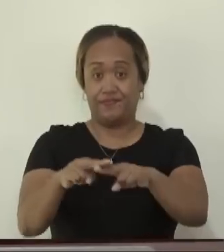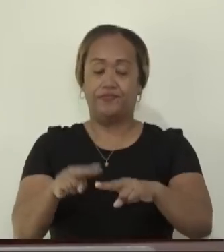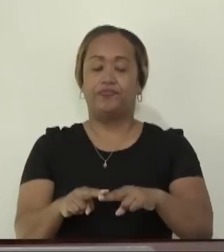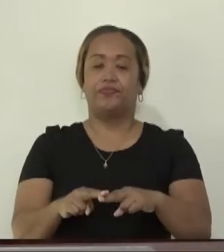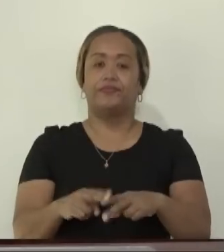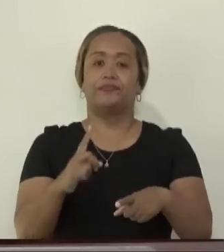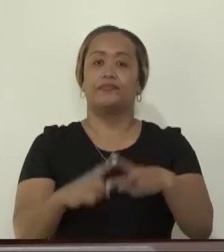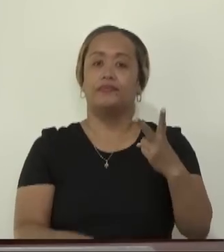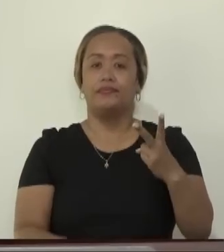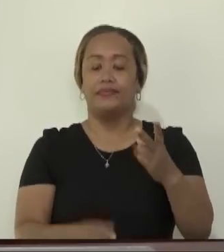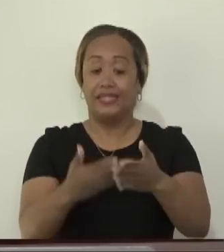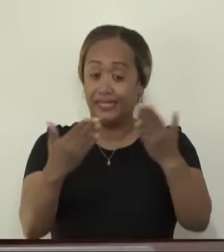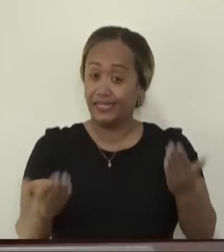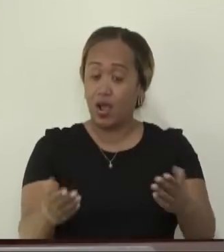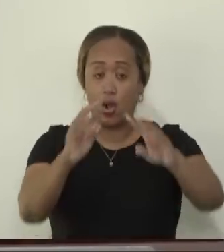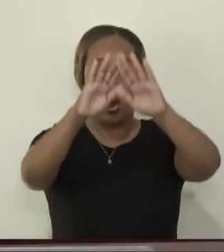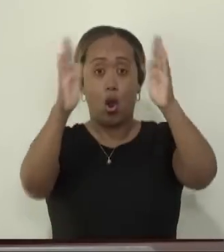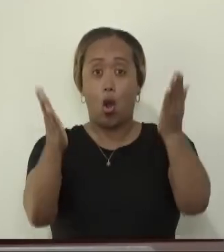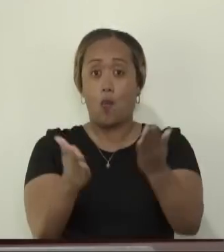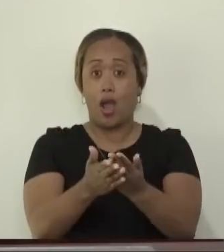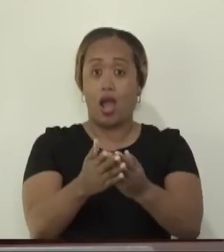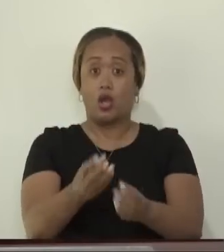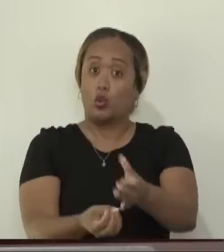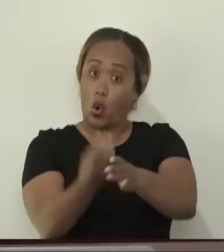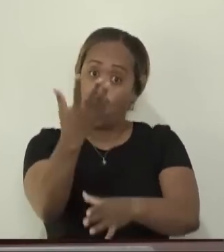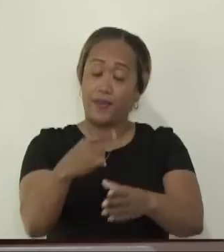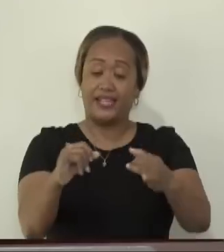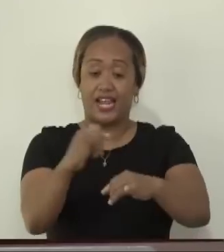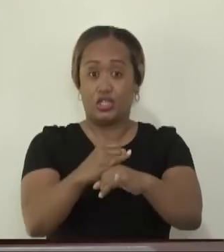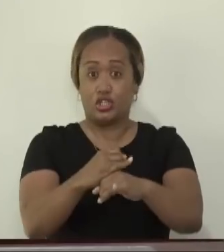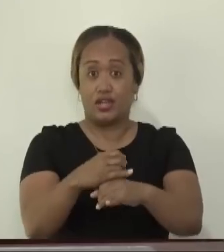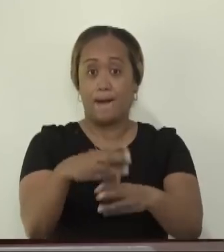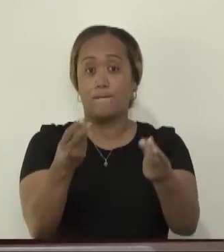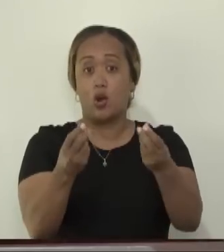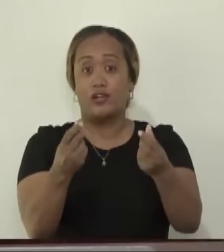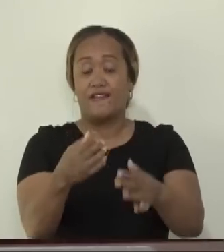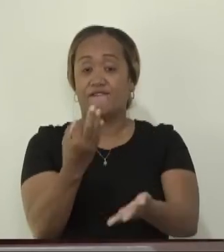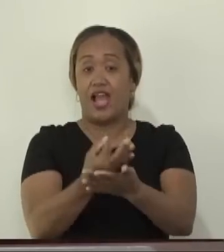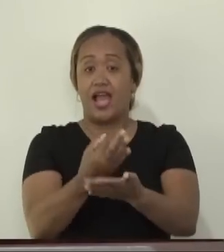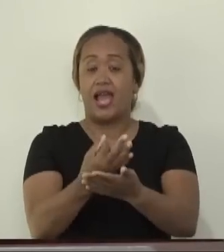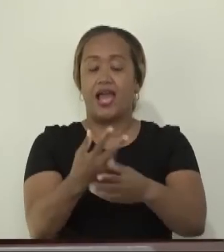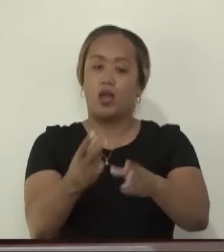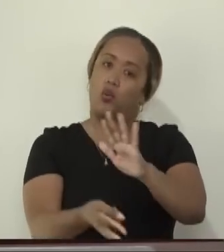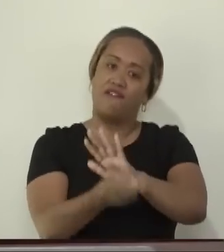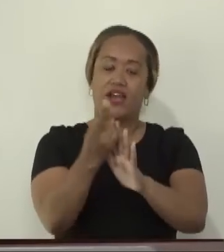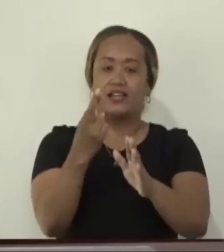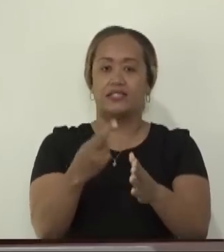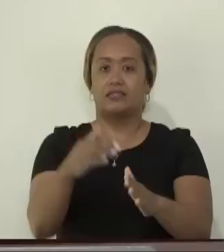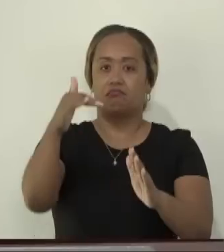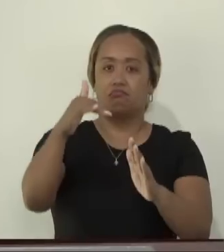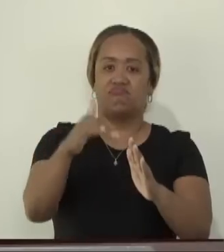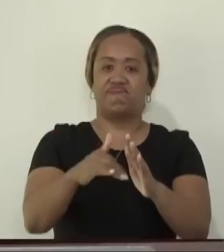The latest outlook for global economic growth this year by the International Monetary Fund has been revised